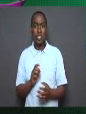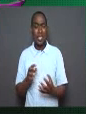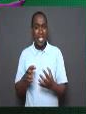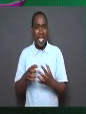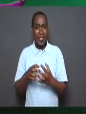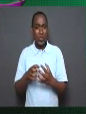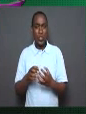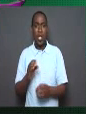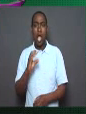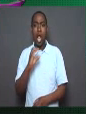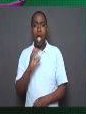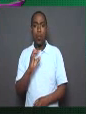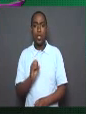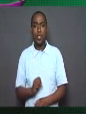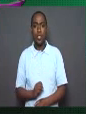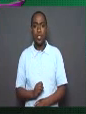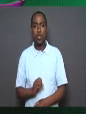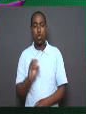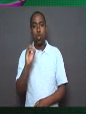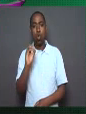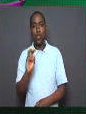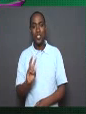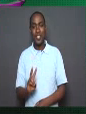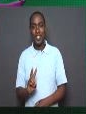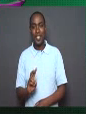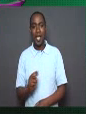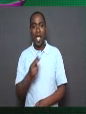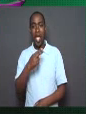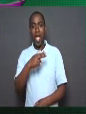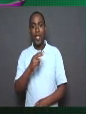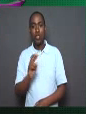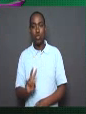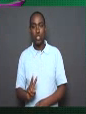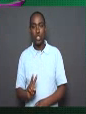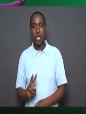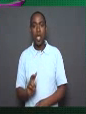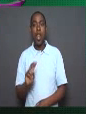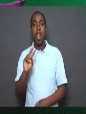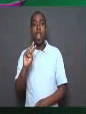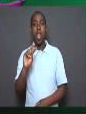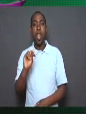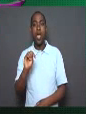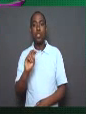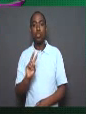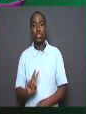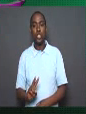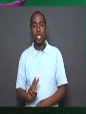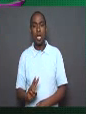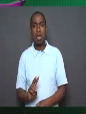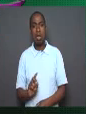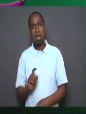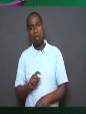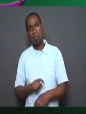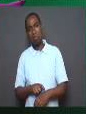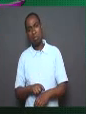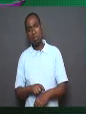carbon, oxygen, hydrogen, nitrogen, and, at times,